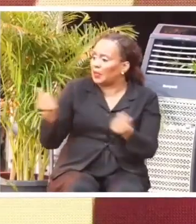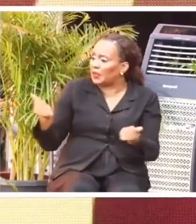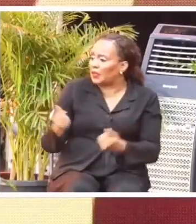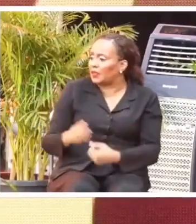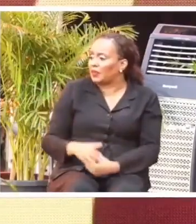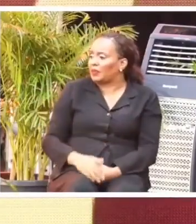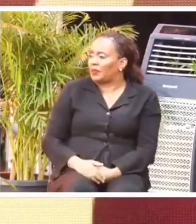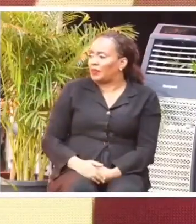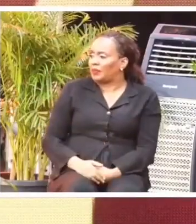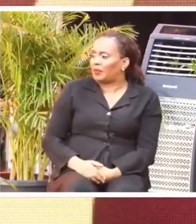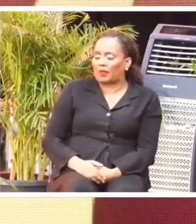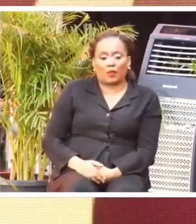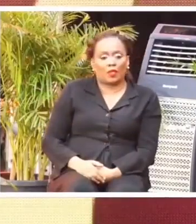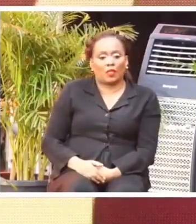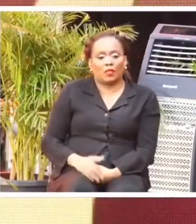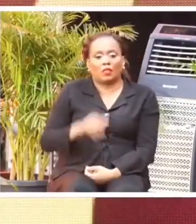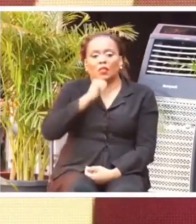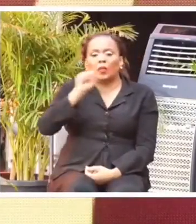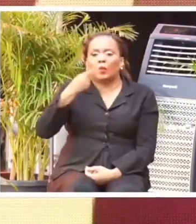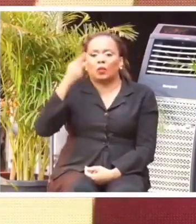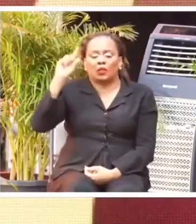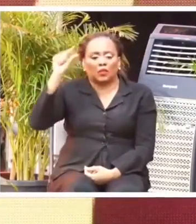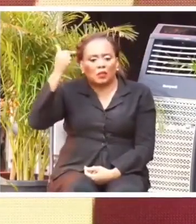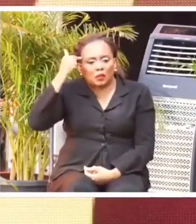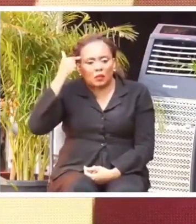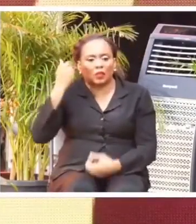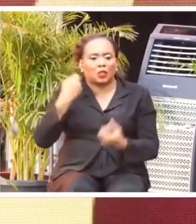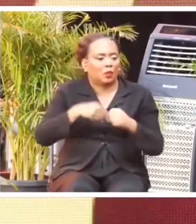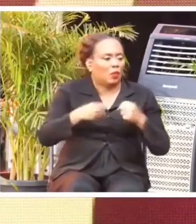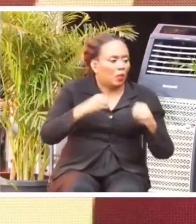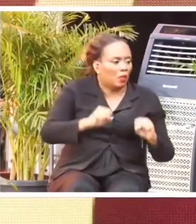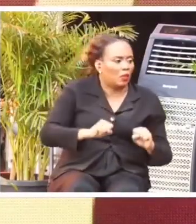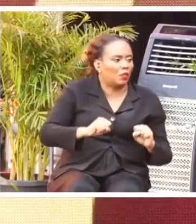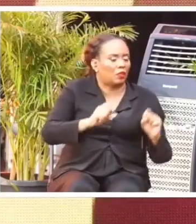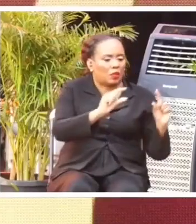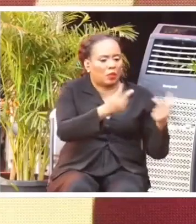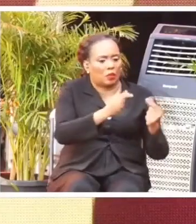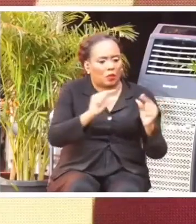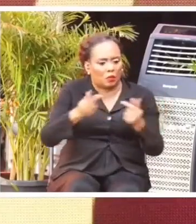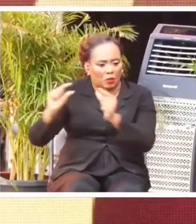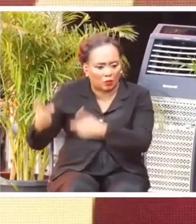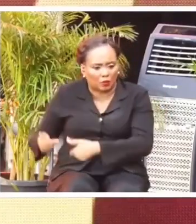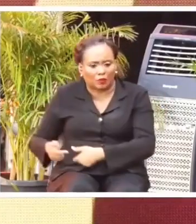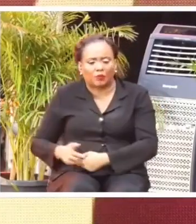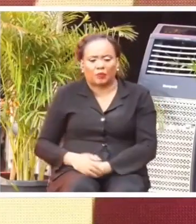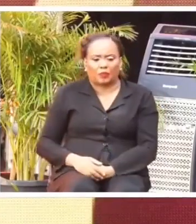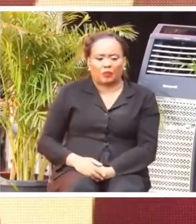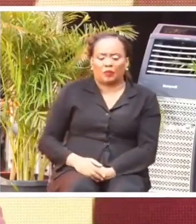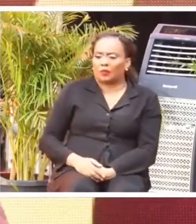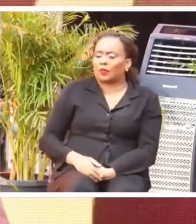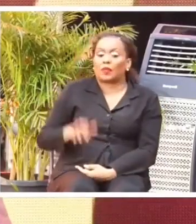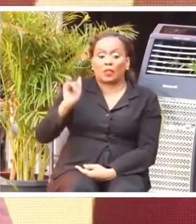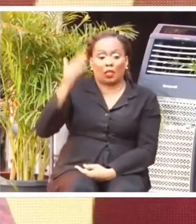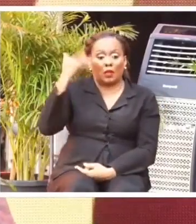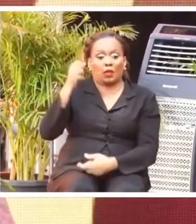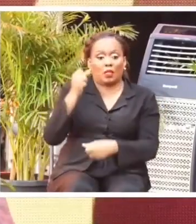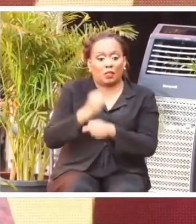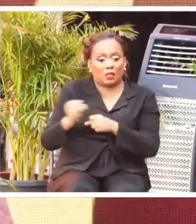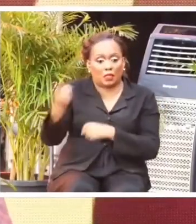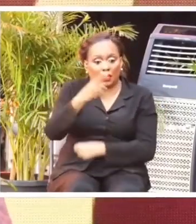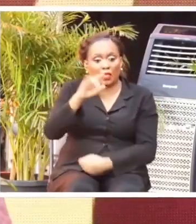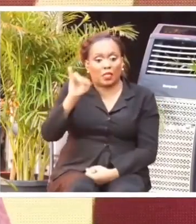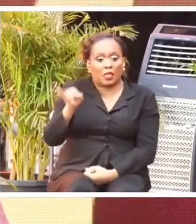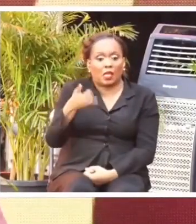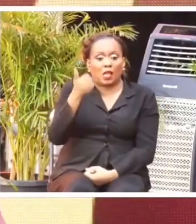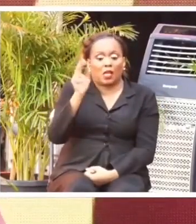am talking in our homes, in our sporting teams, in our groups, all over. And that is why as of January next year, Paris